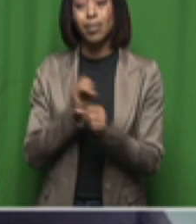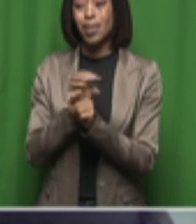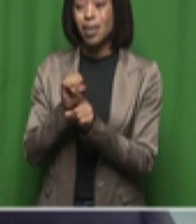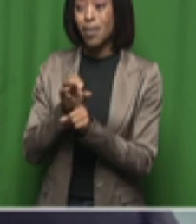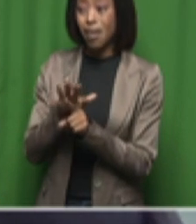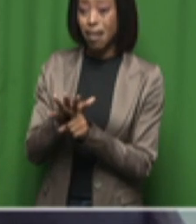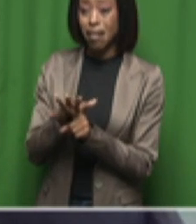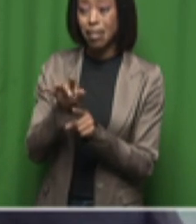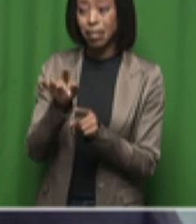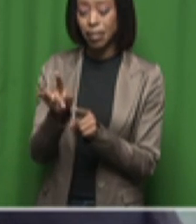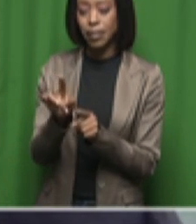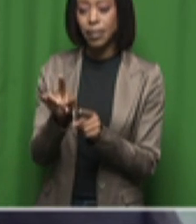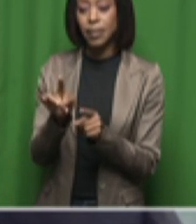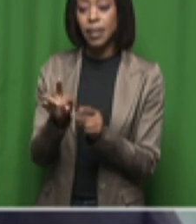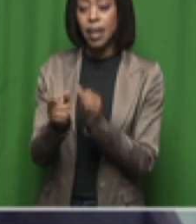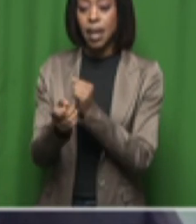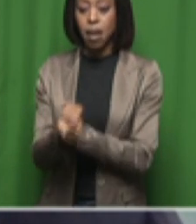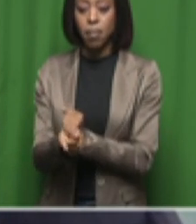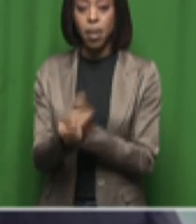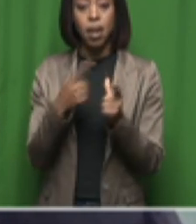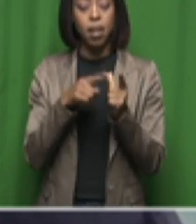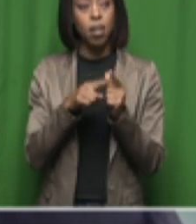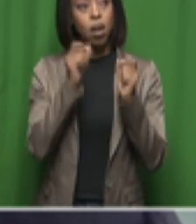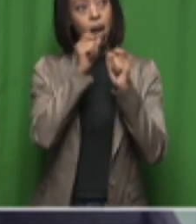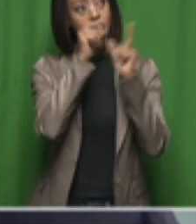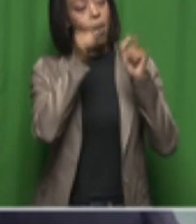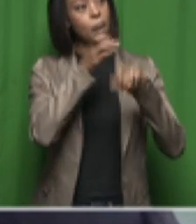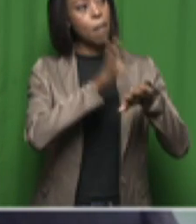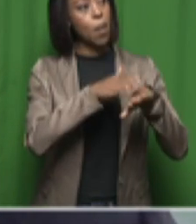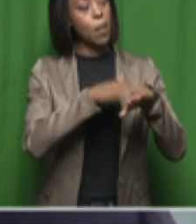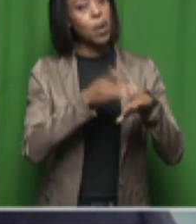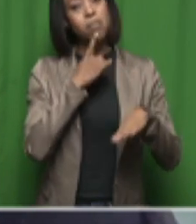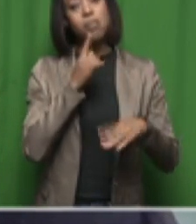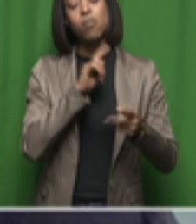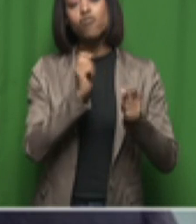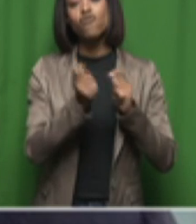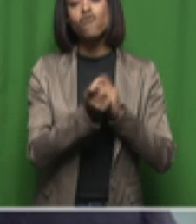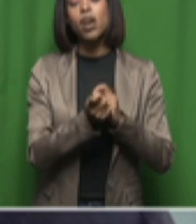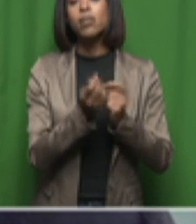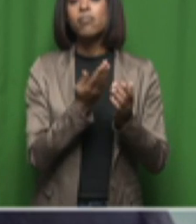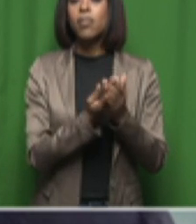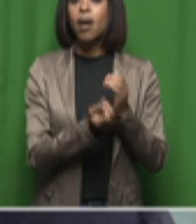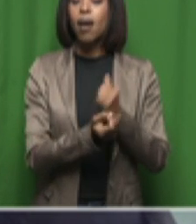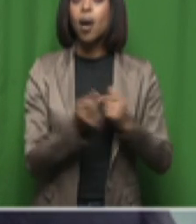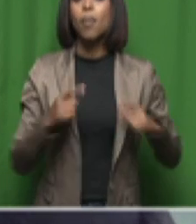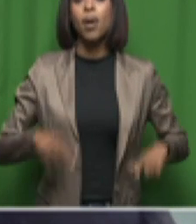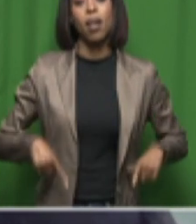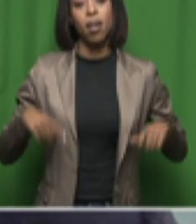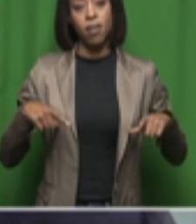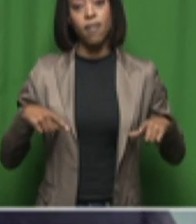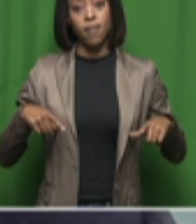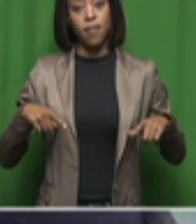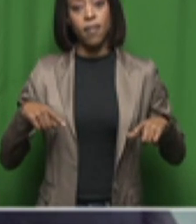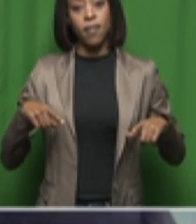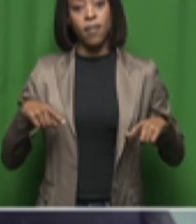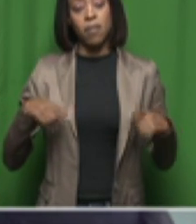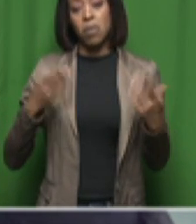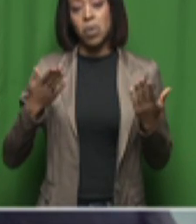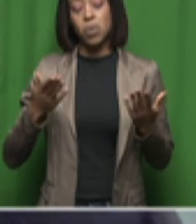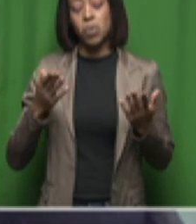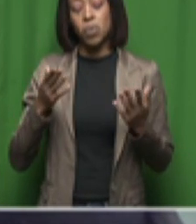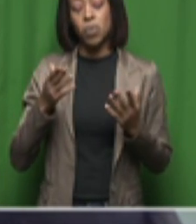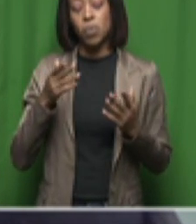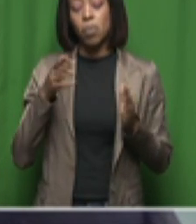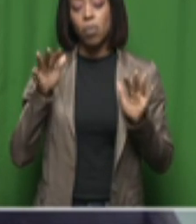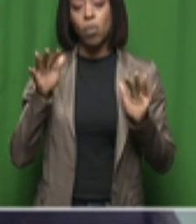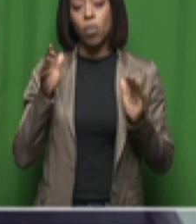has shown that at any given point in time, there could be a change, to our lives as the human race,